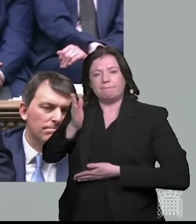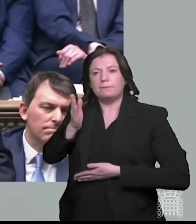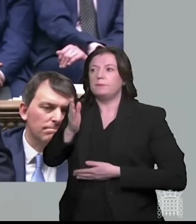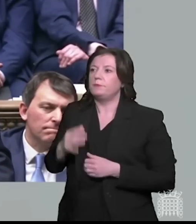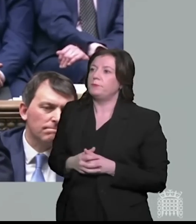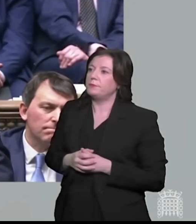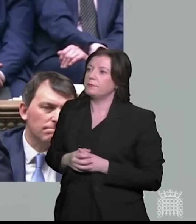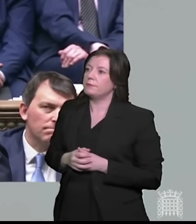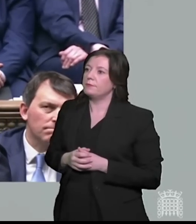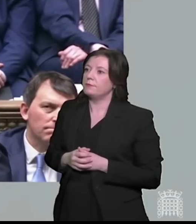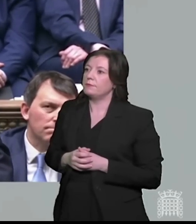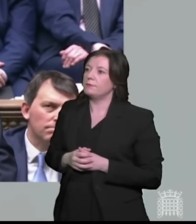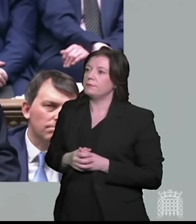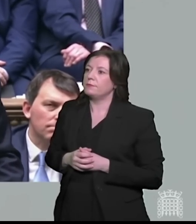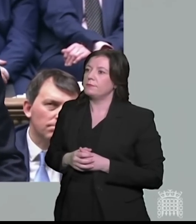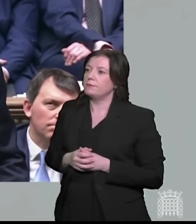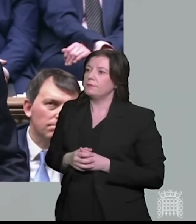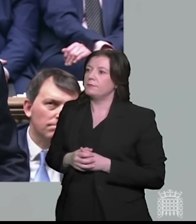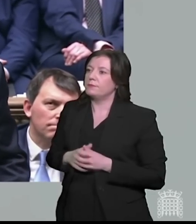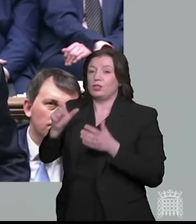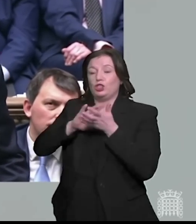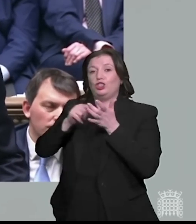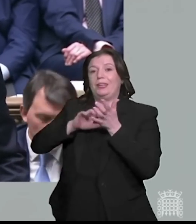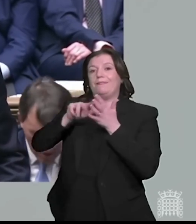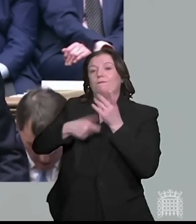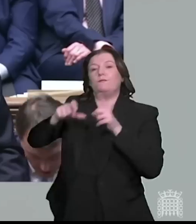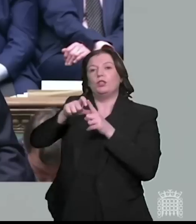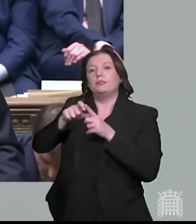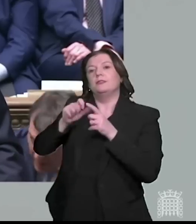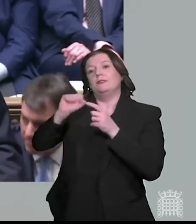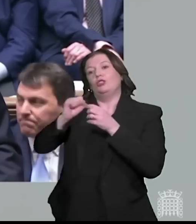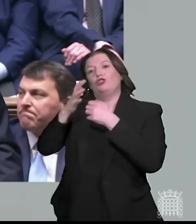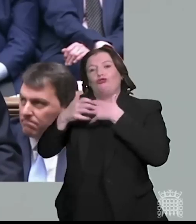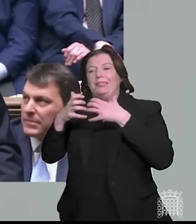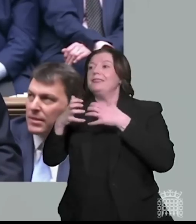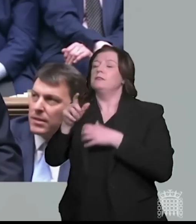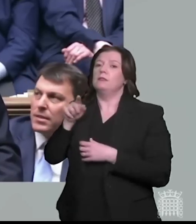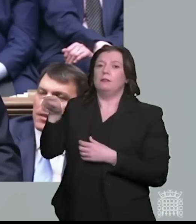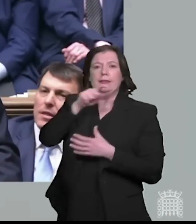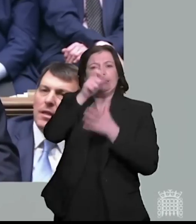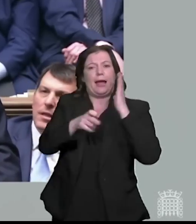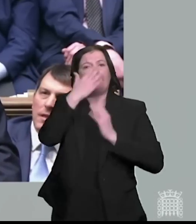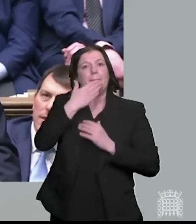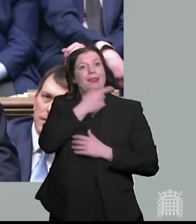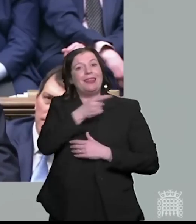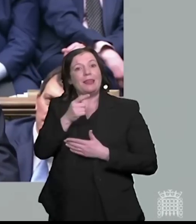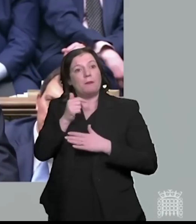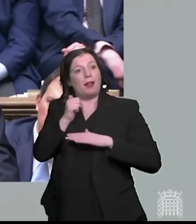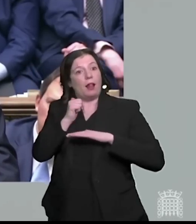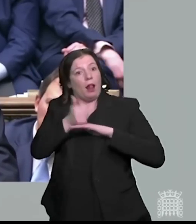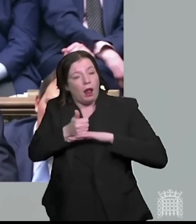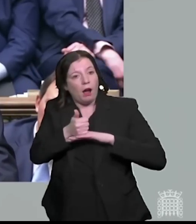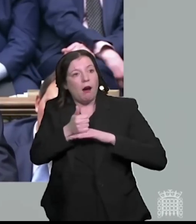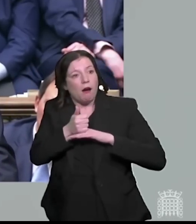courageously introduced by the Right Honourable Member for Chingford and Woodford Green, the number of disabled people in work has risen